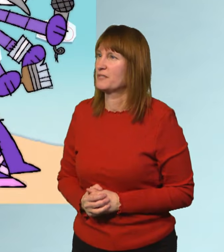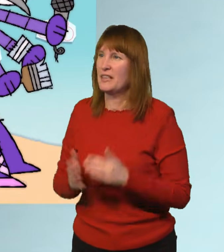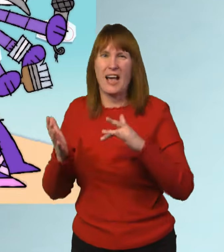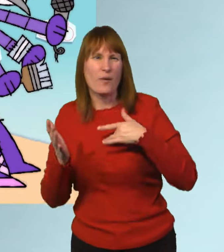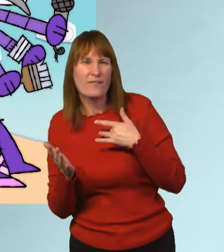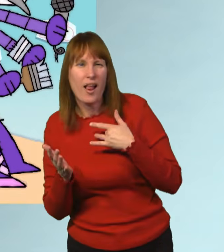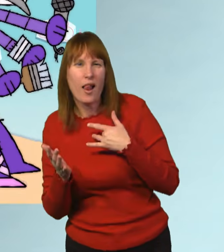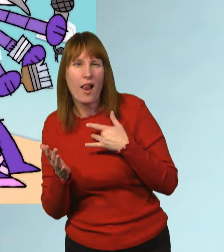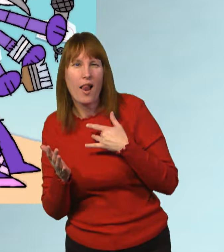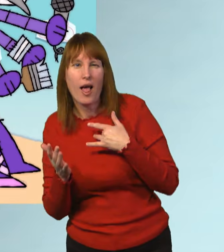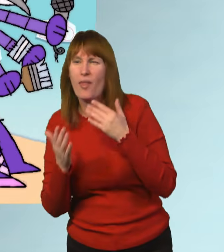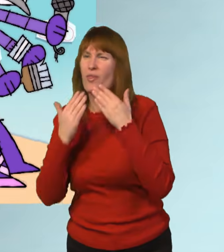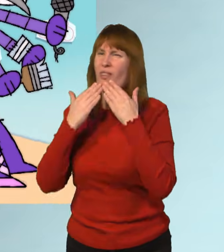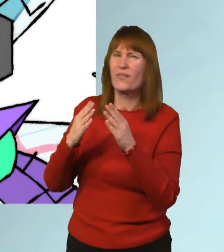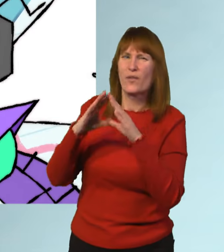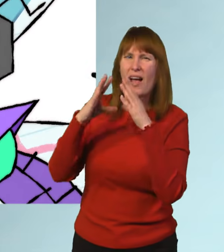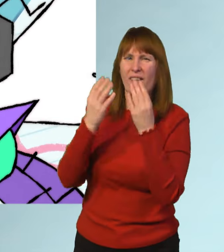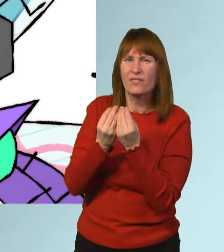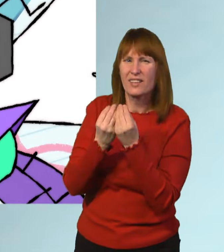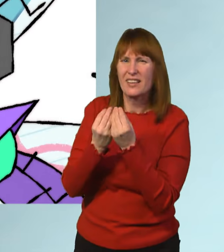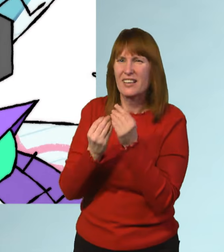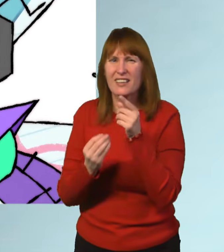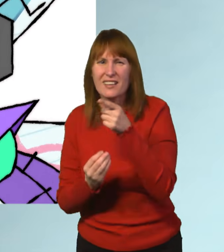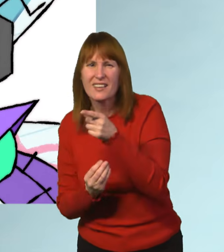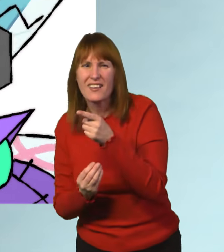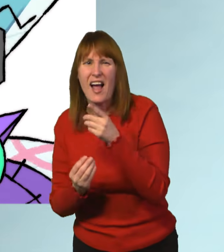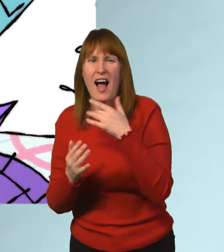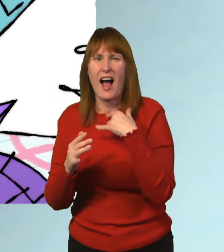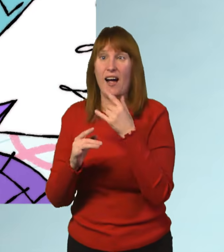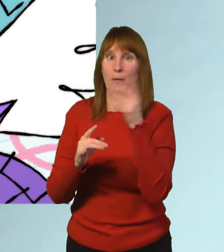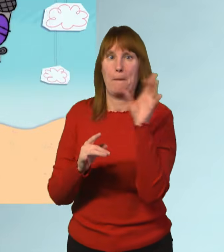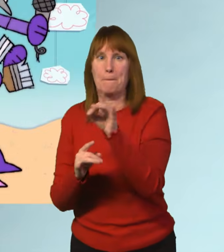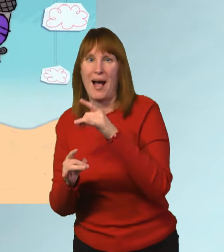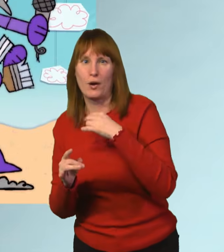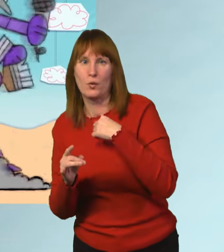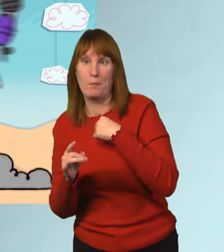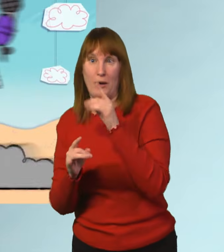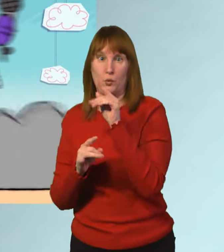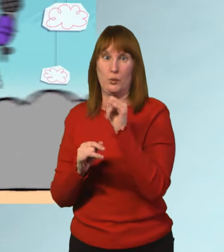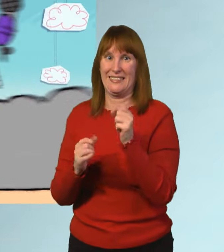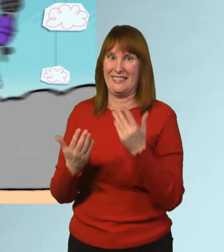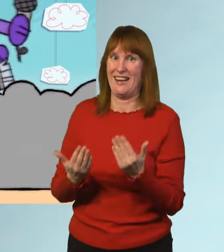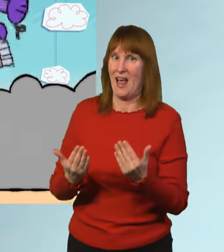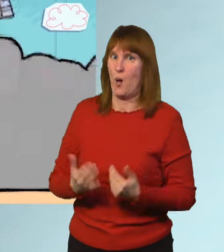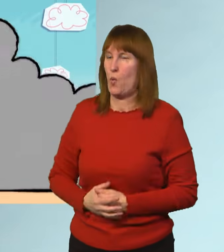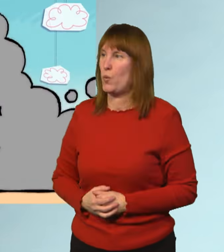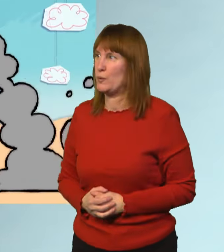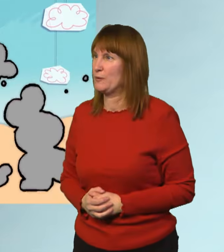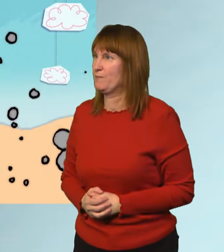Ready for anything? Thanks, Doodle Girl. I have to get back to my duties now. Here I go.